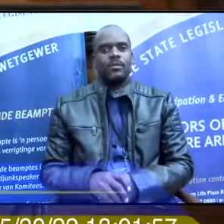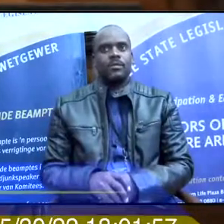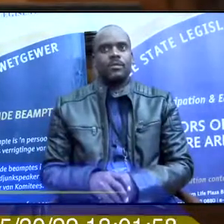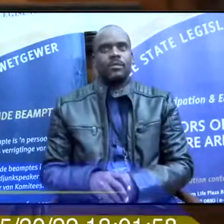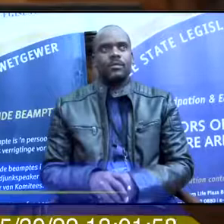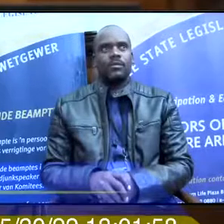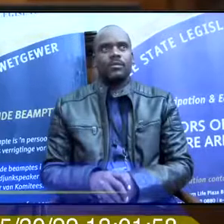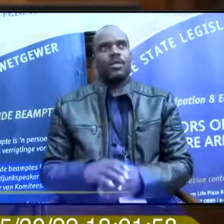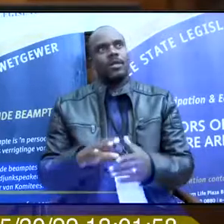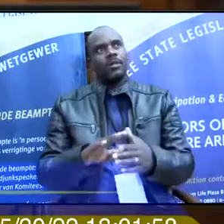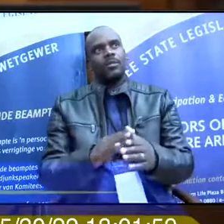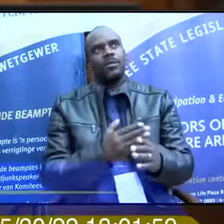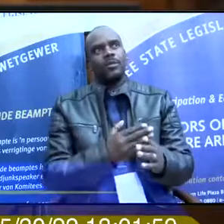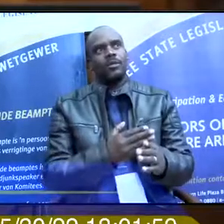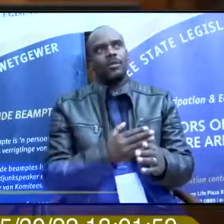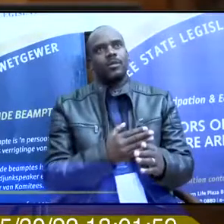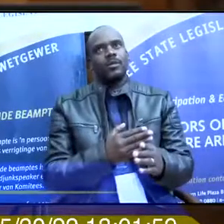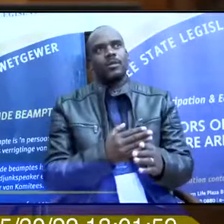because